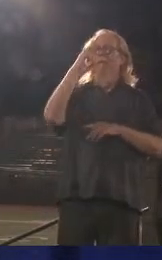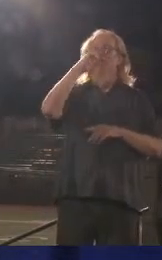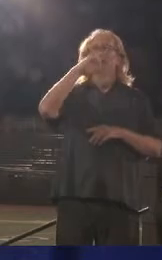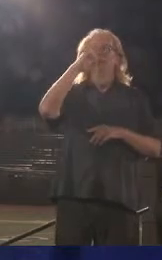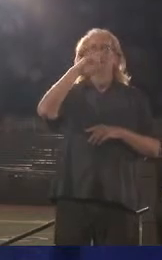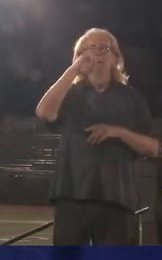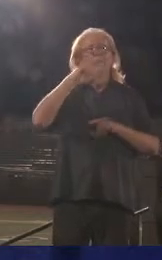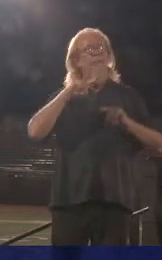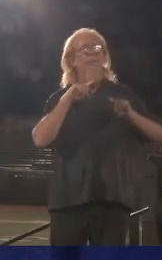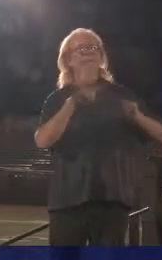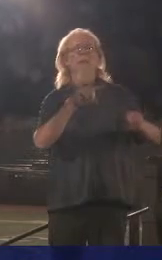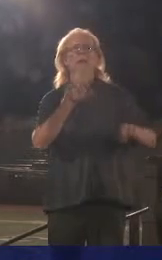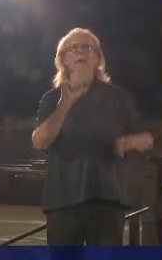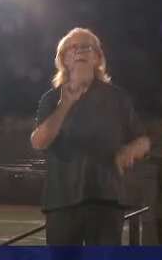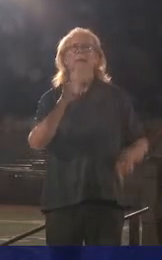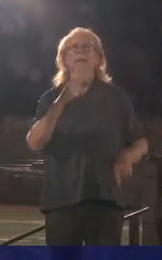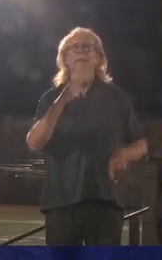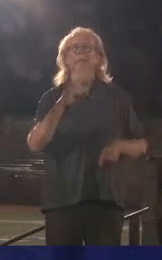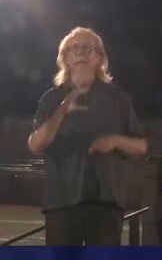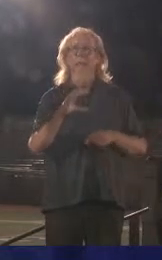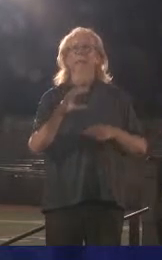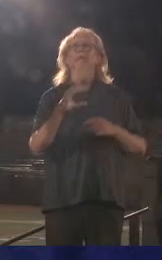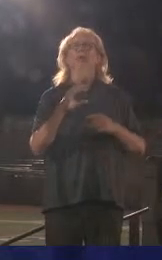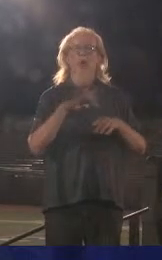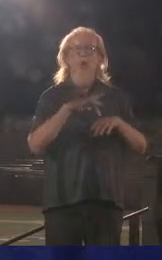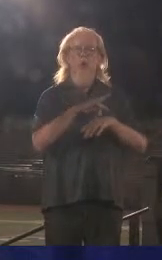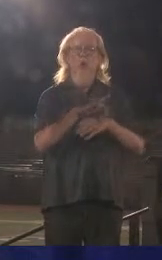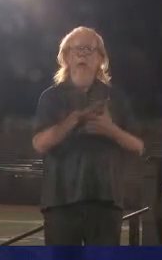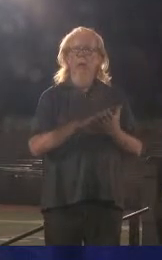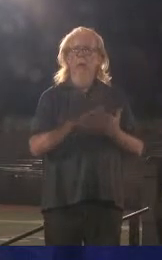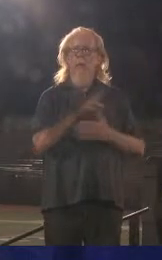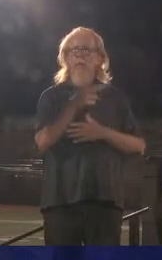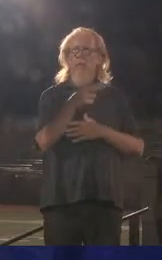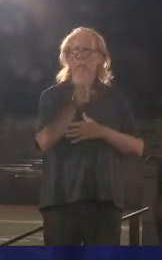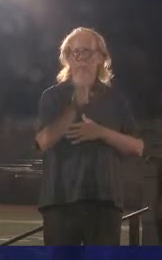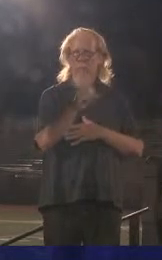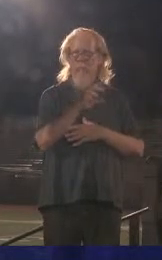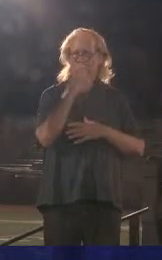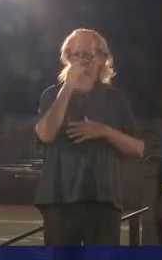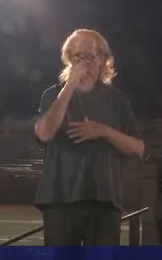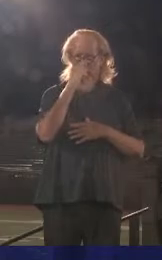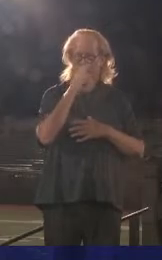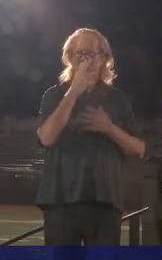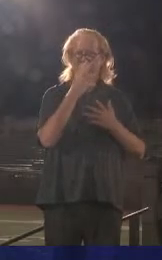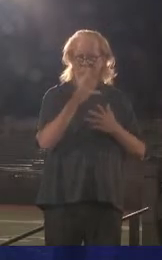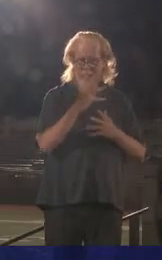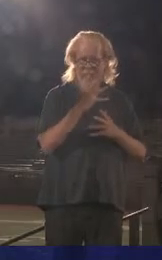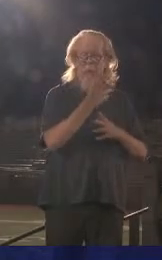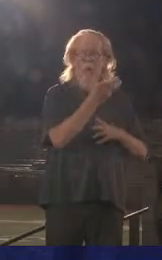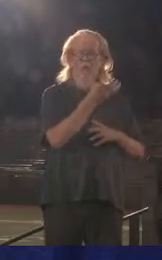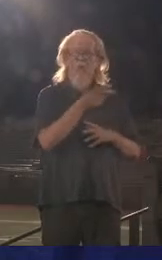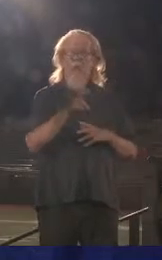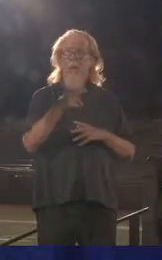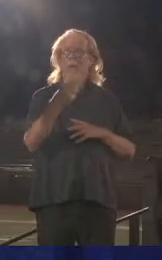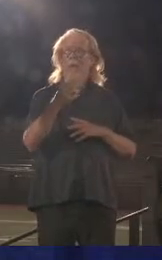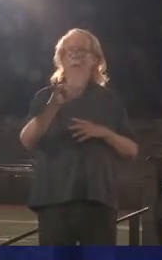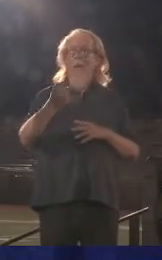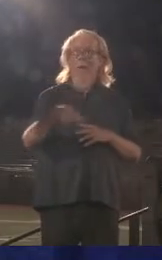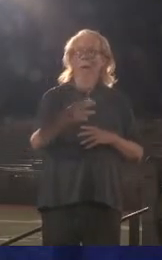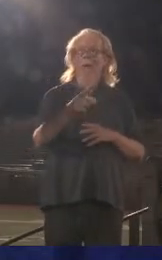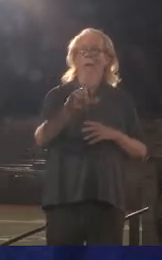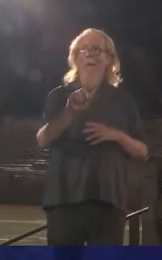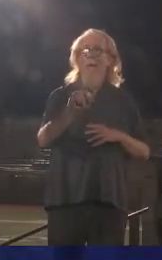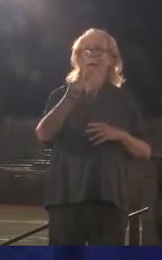she attended St. Philip's Early College High School her freshman year. She transferred to Highlands at the end of ninth